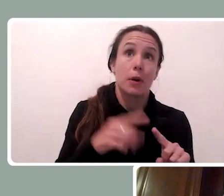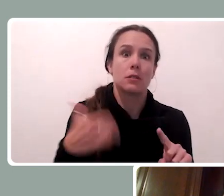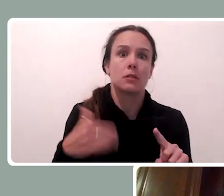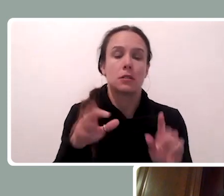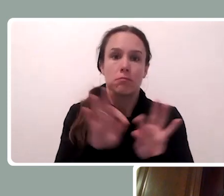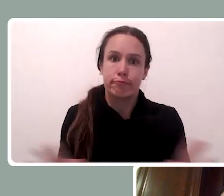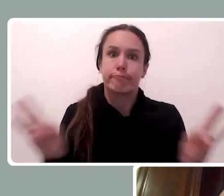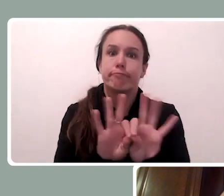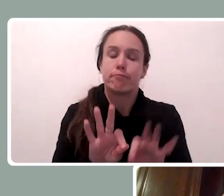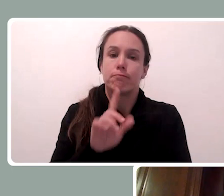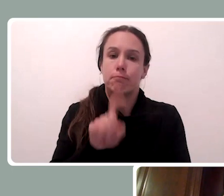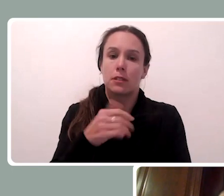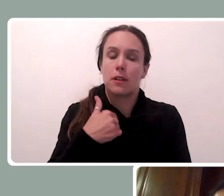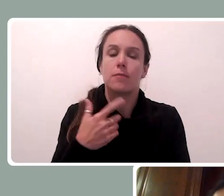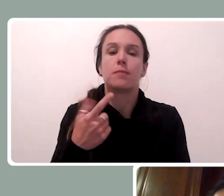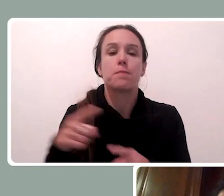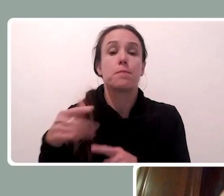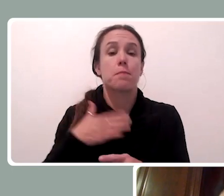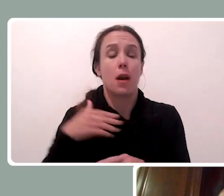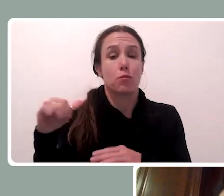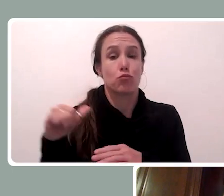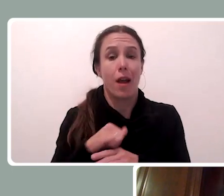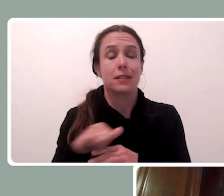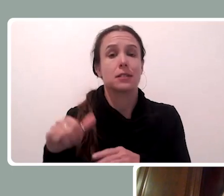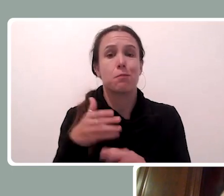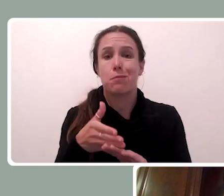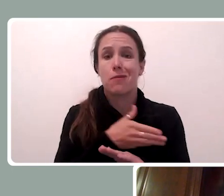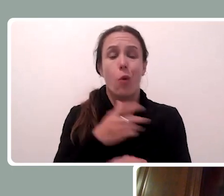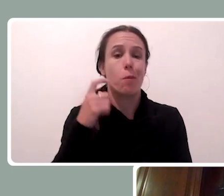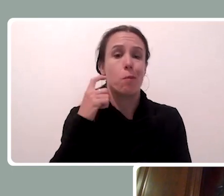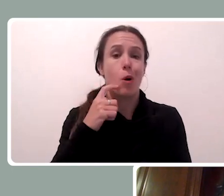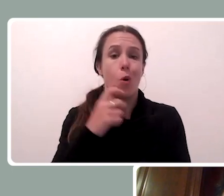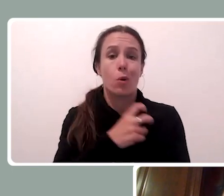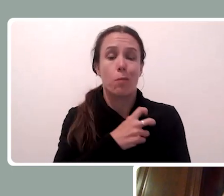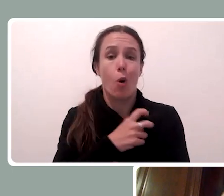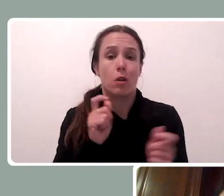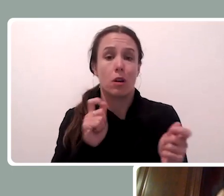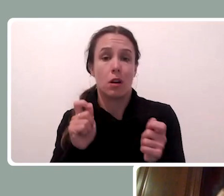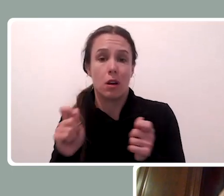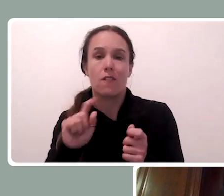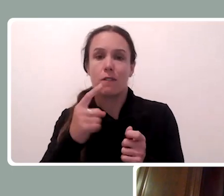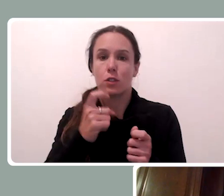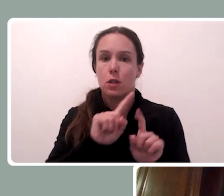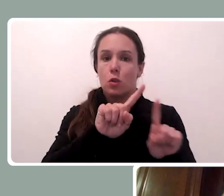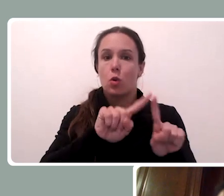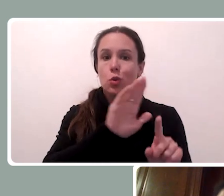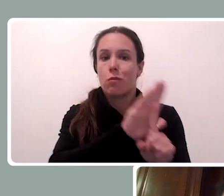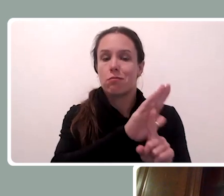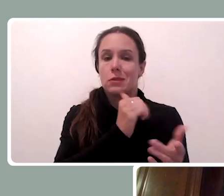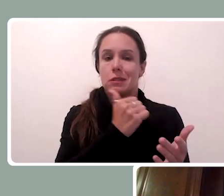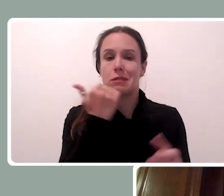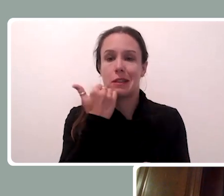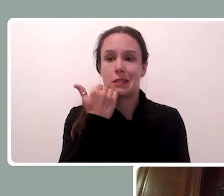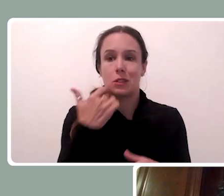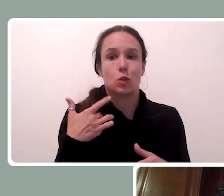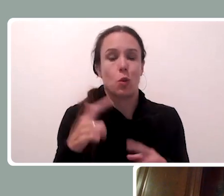practice that before we start any bone modifying agents, patients are evaluated by their dentist. We want to make sure they do not need any major